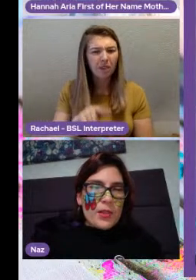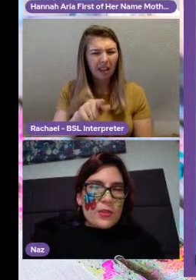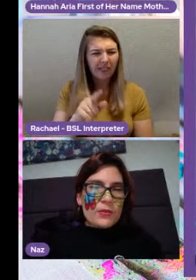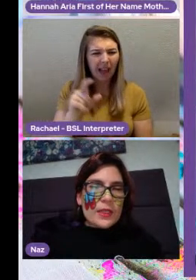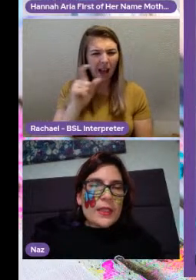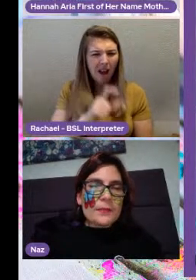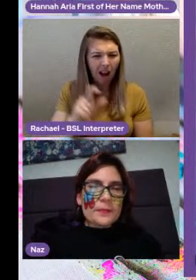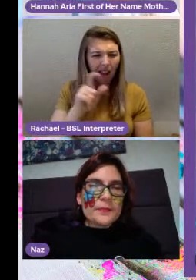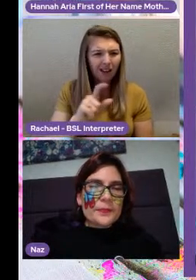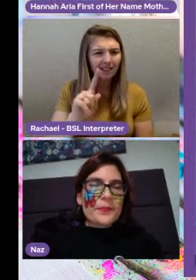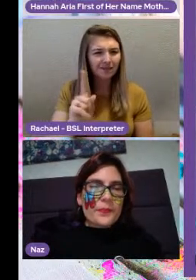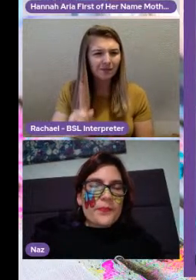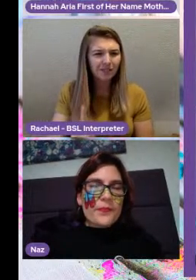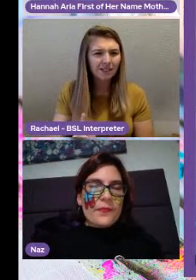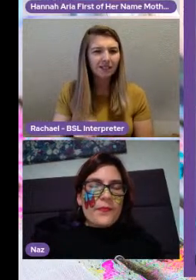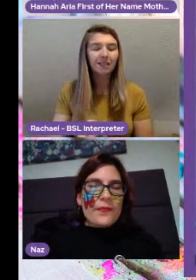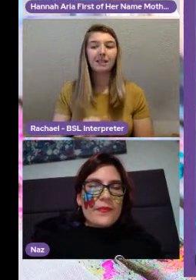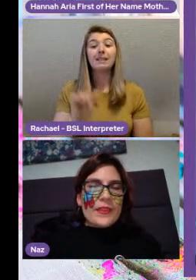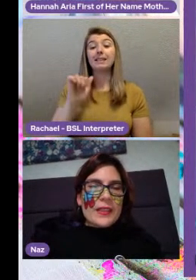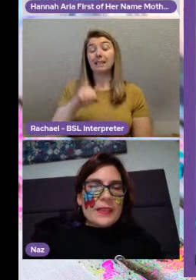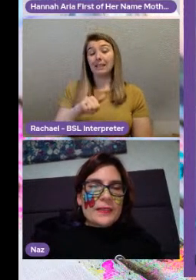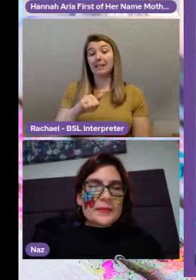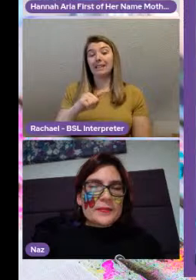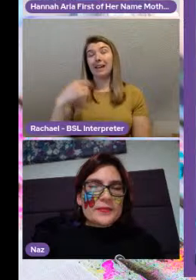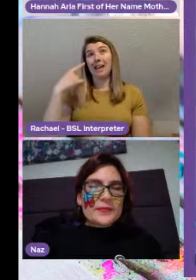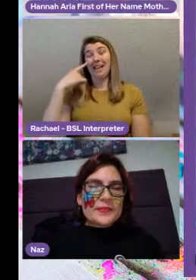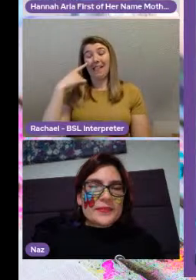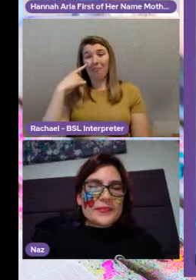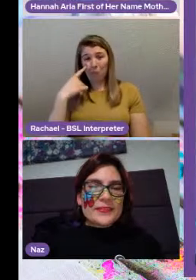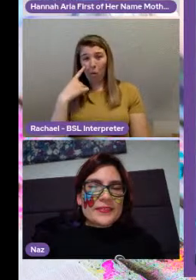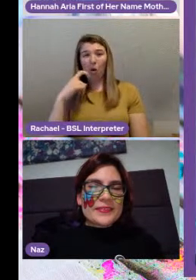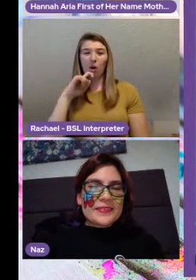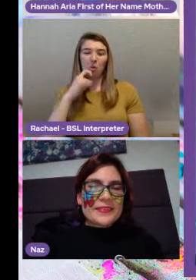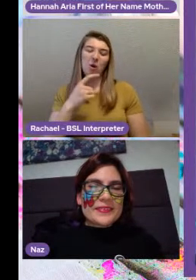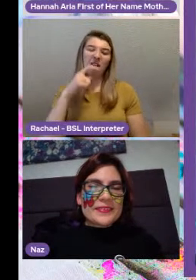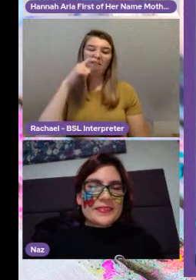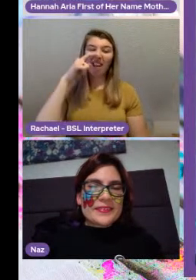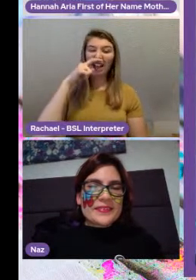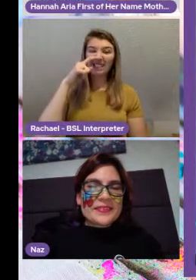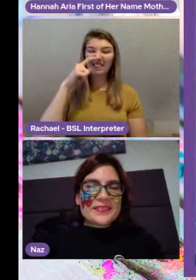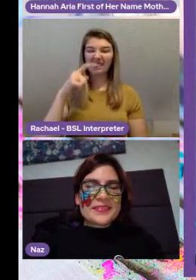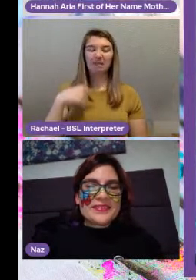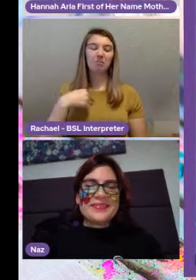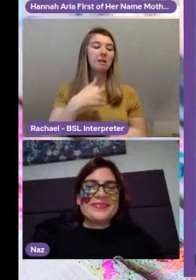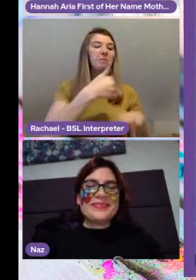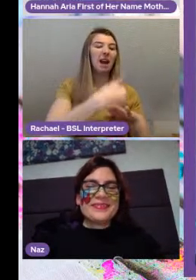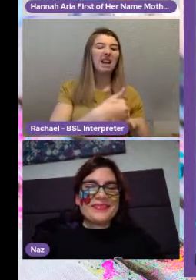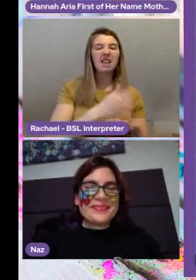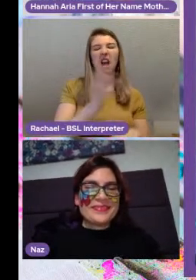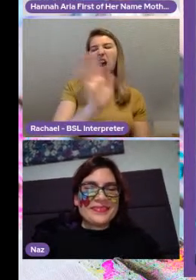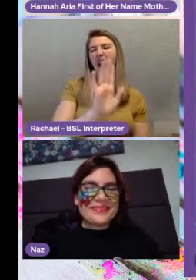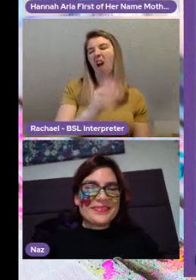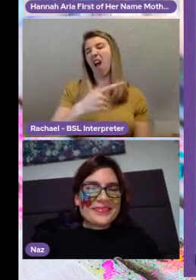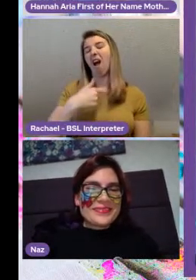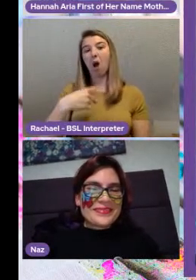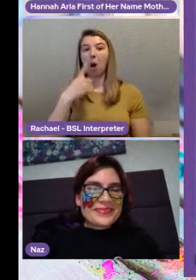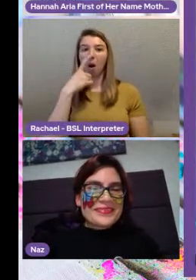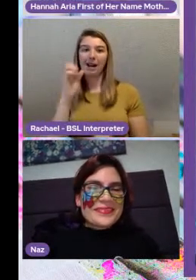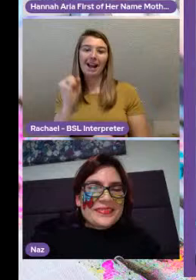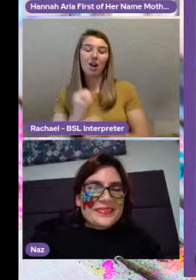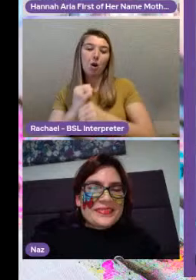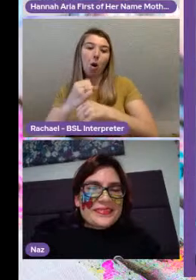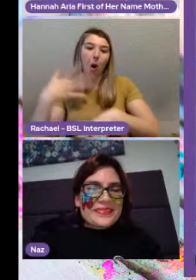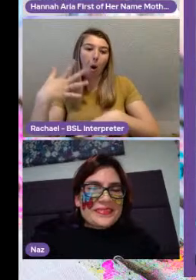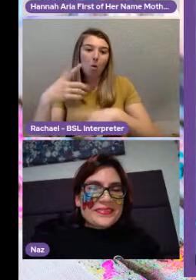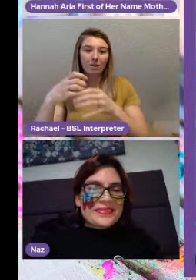I thought it'd be like really fancy and instead of starting with the basics, I was like, I could make like a golden can,